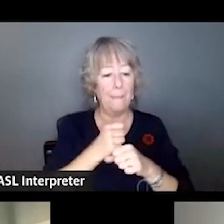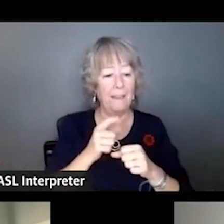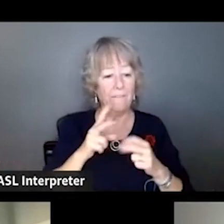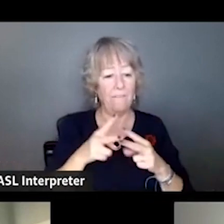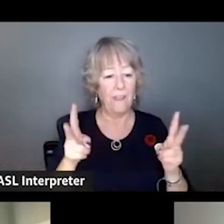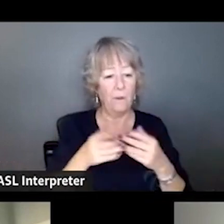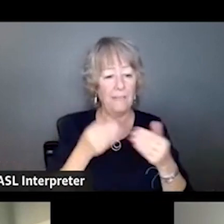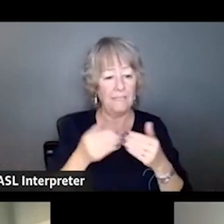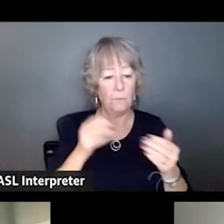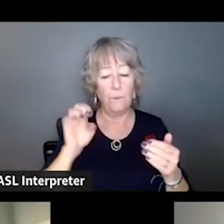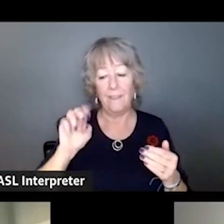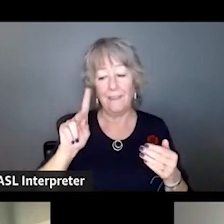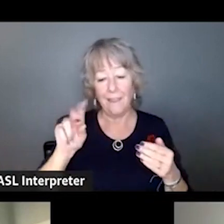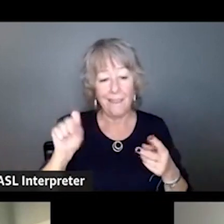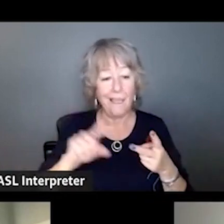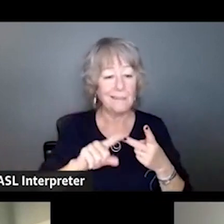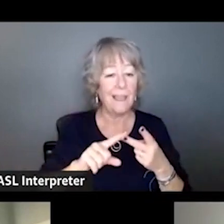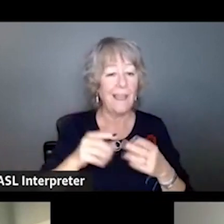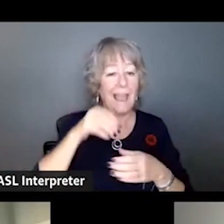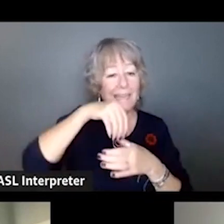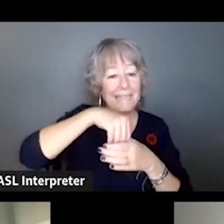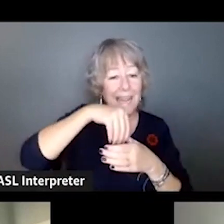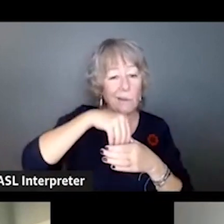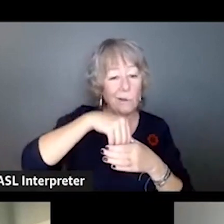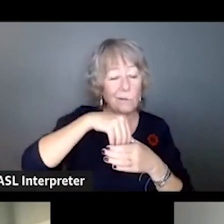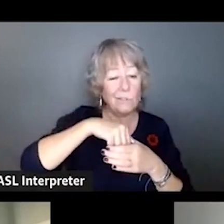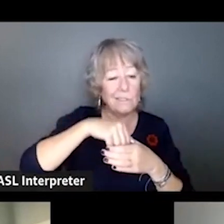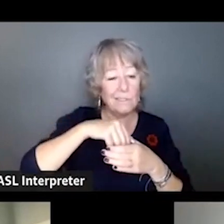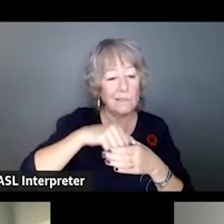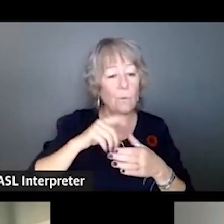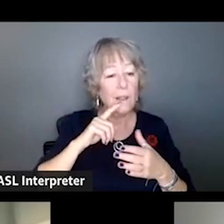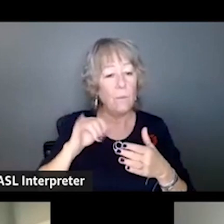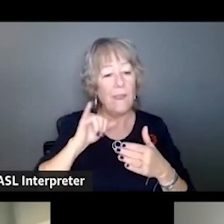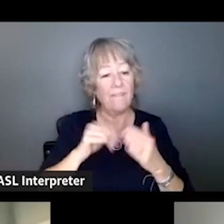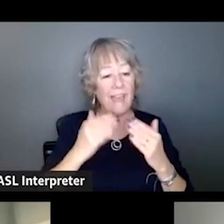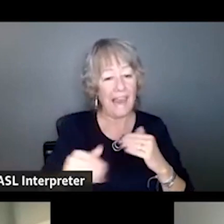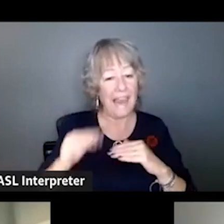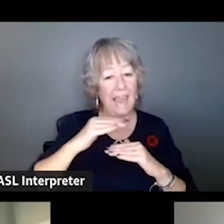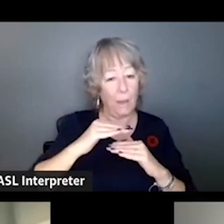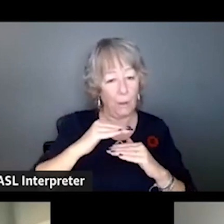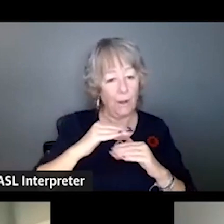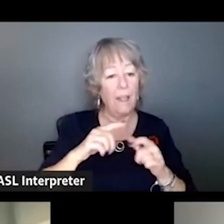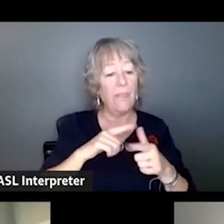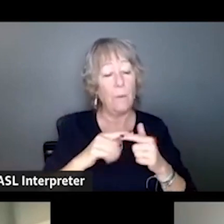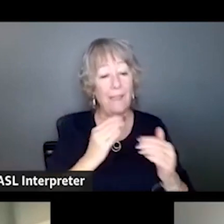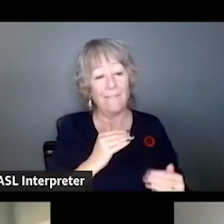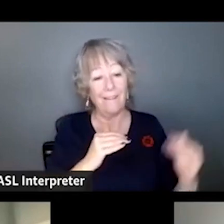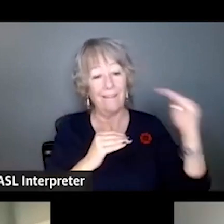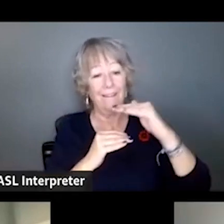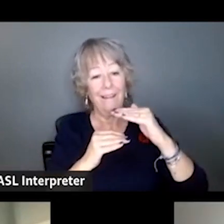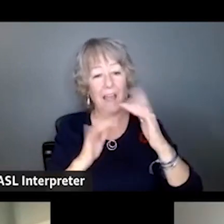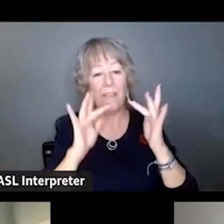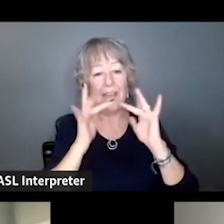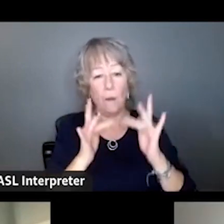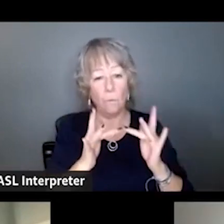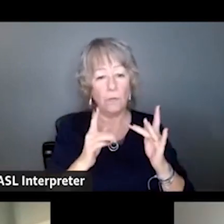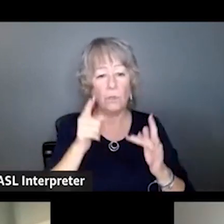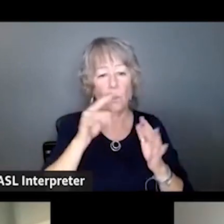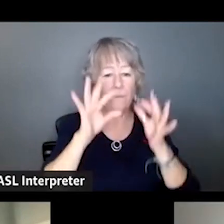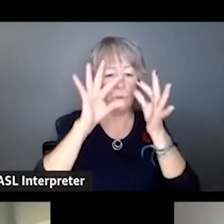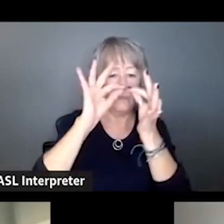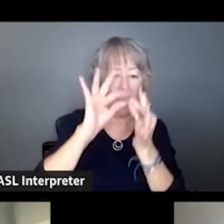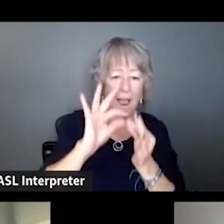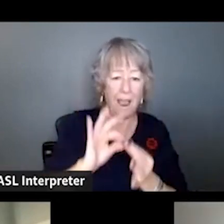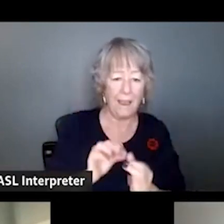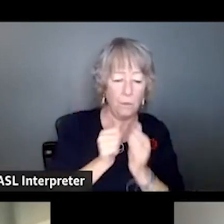With EKS and containers, so you have that layer. And then there's the networking layer. So you have to tie all these together when